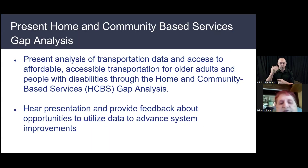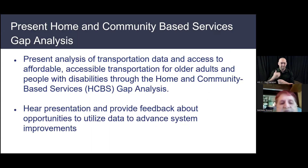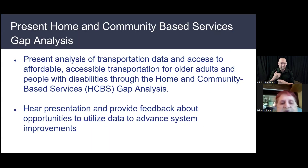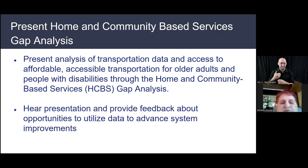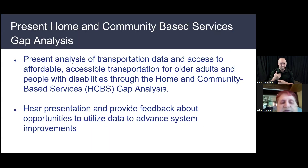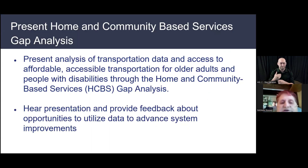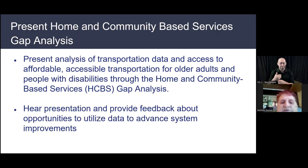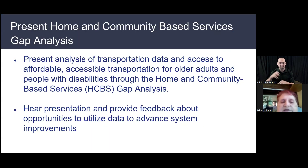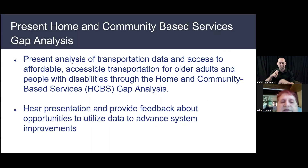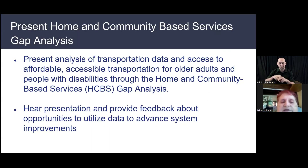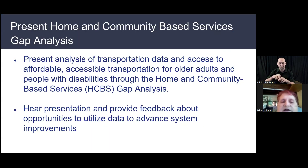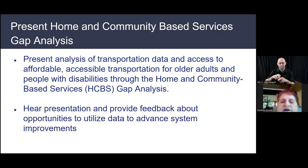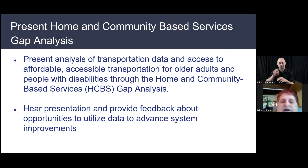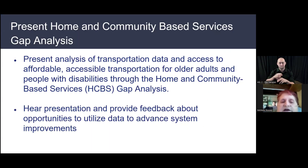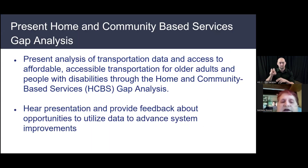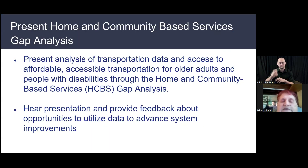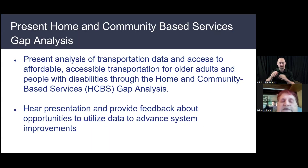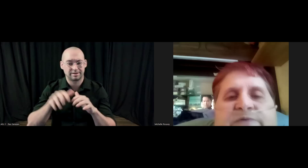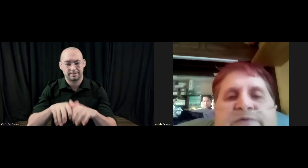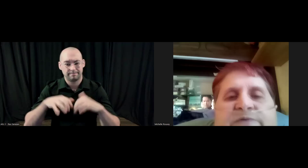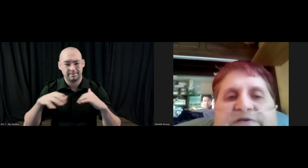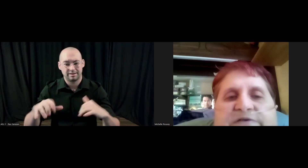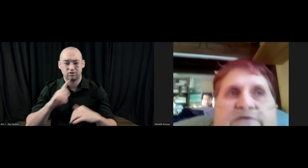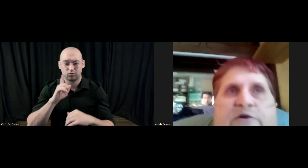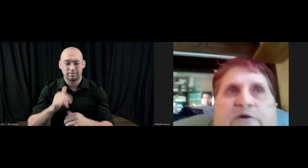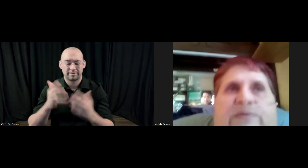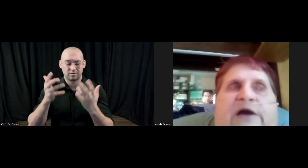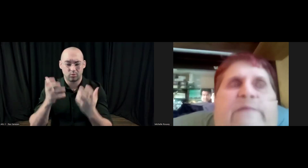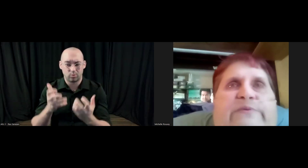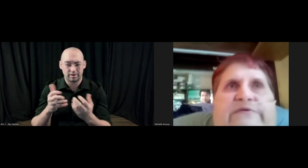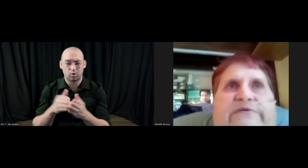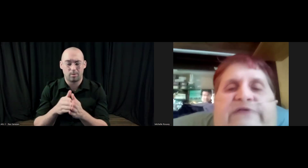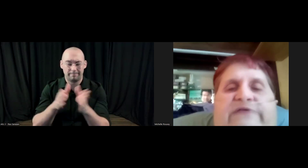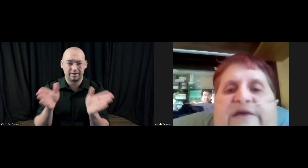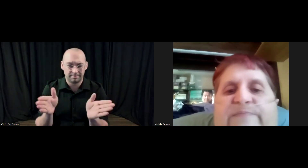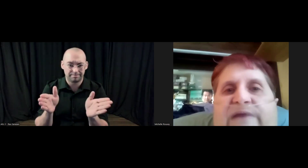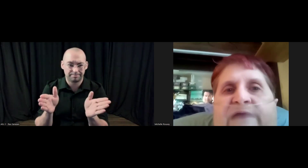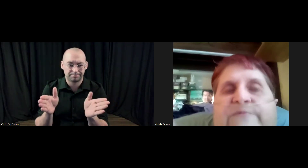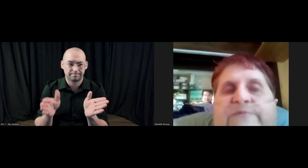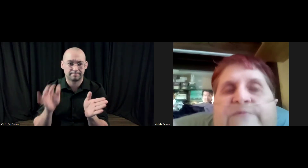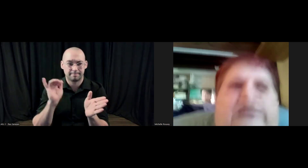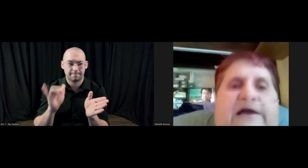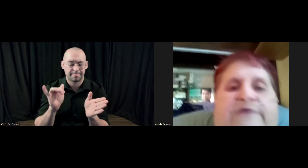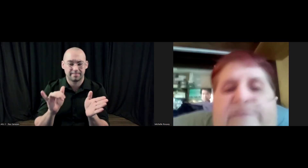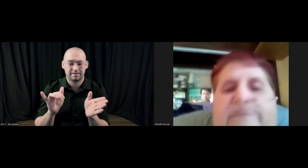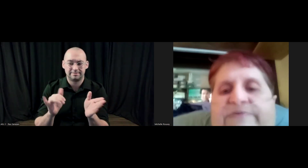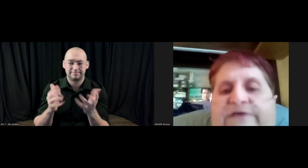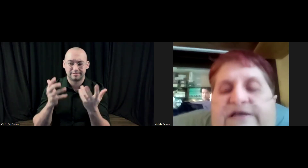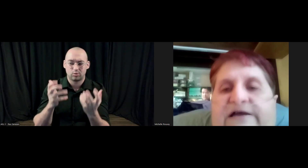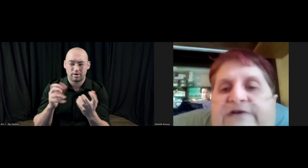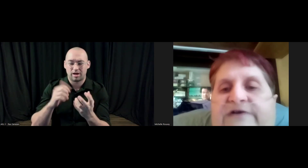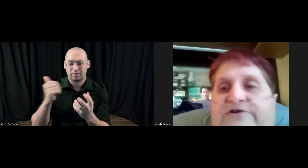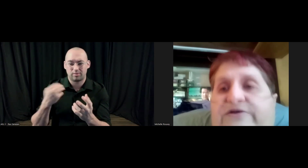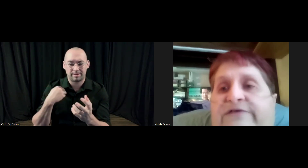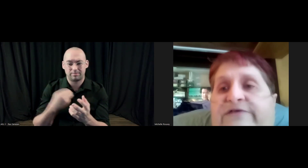chair of the transportation committee, I really want to open up that I would really like other members of the